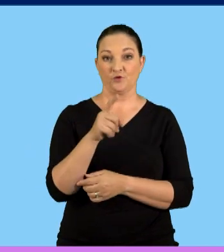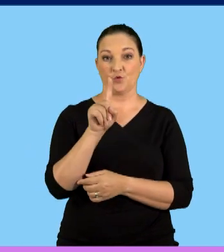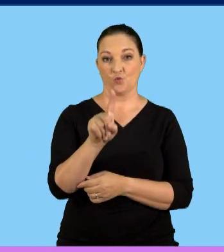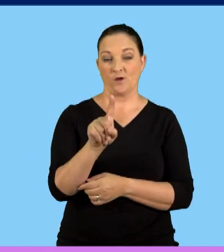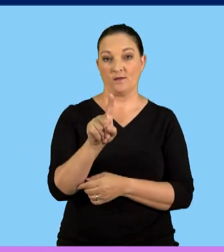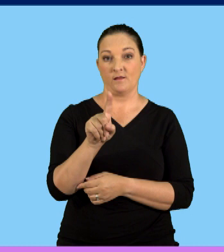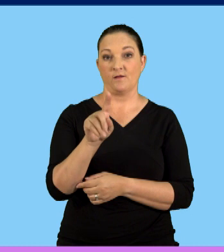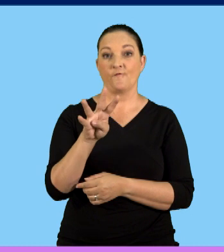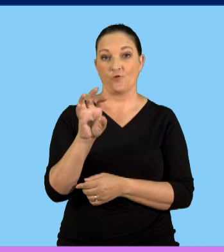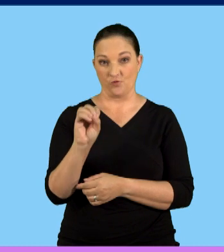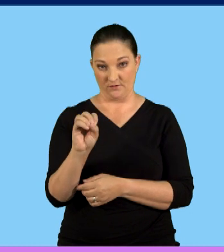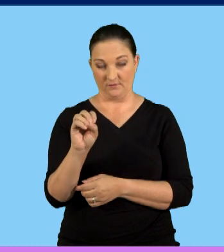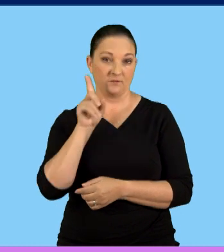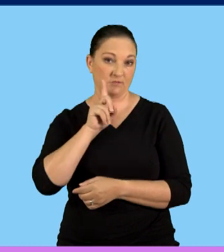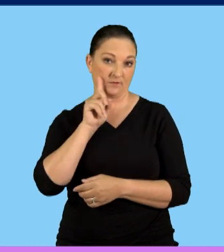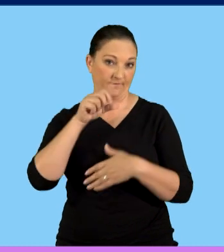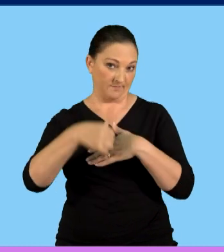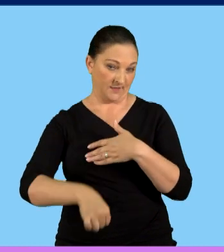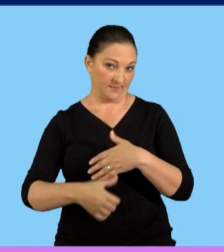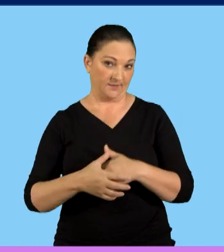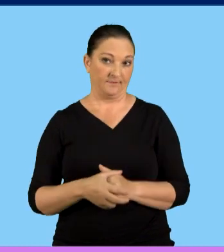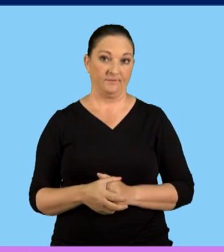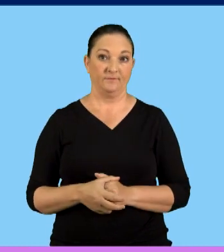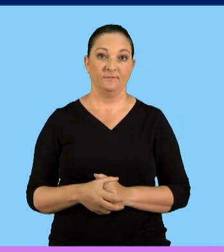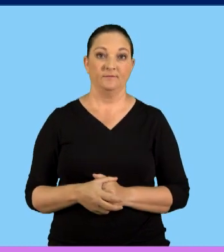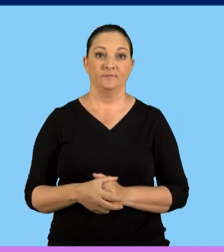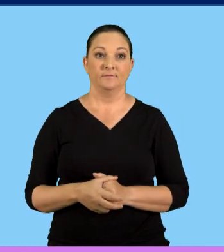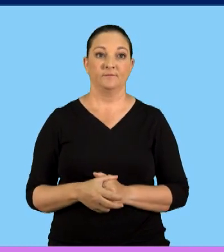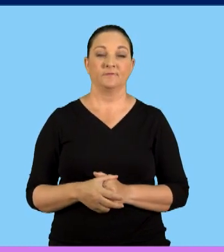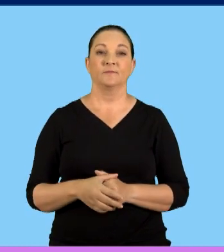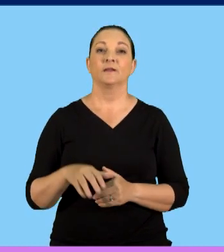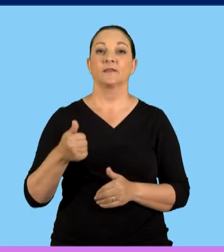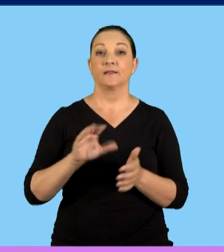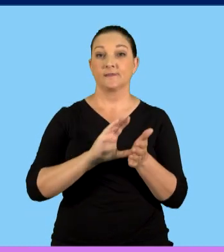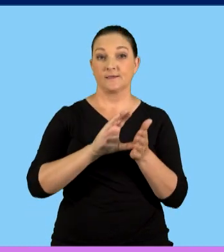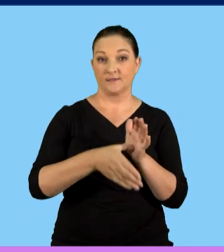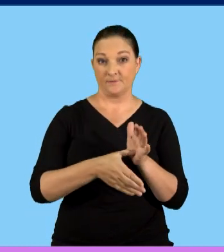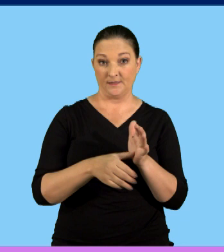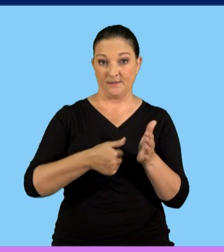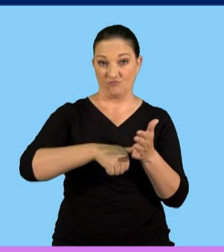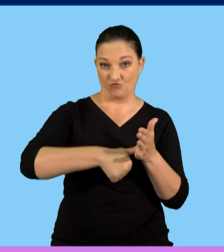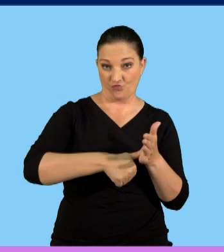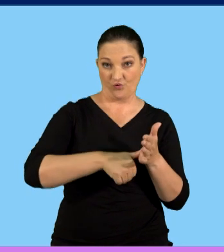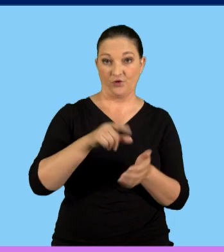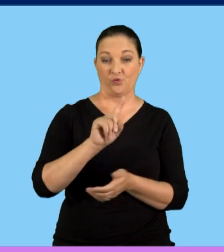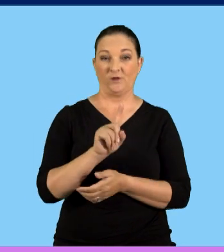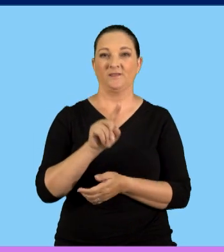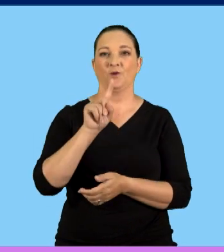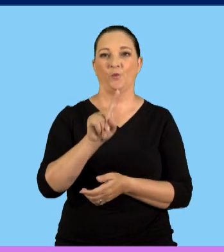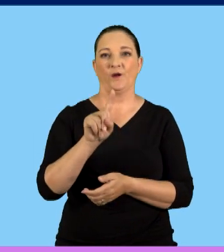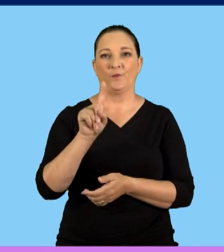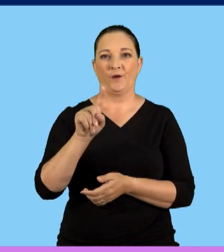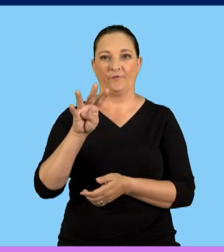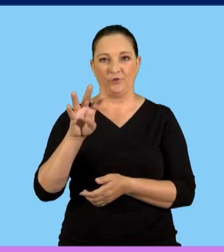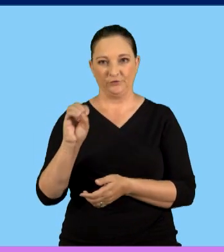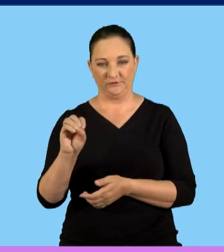1,140 Rand, which I've included. The disability grant, there it is, 1,140 Rand.